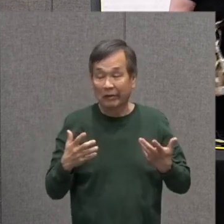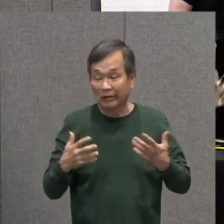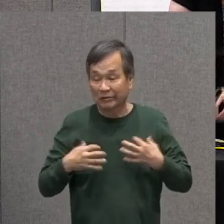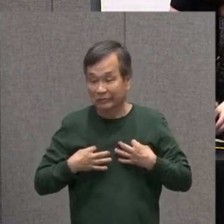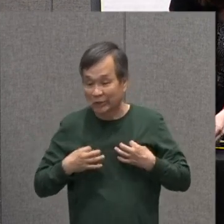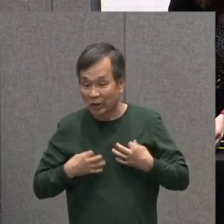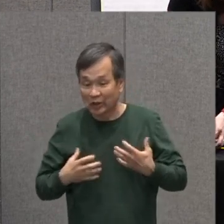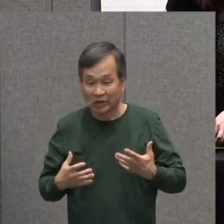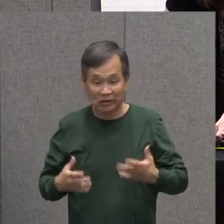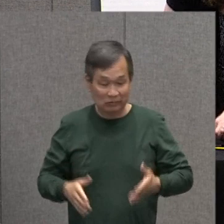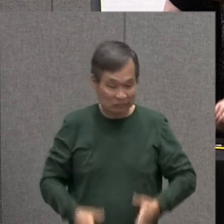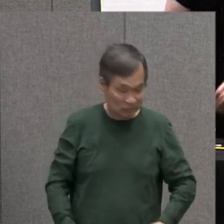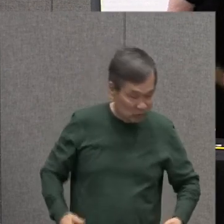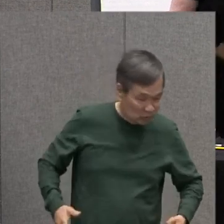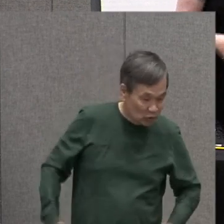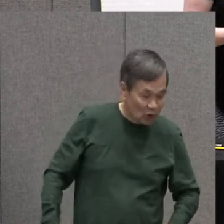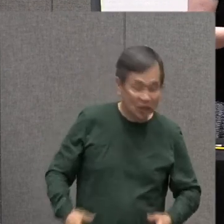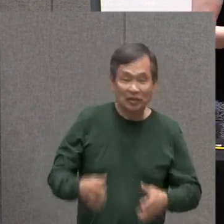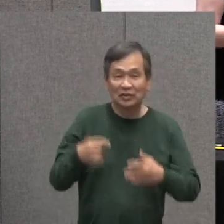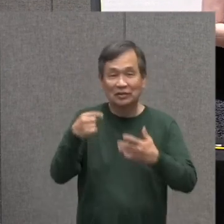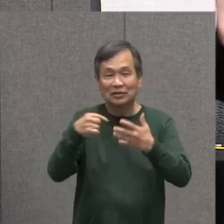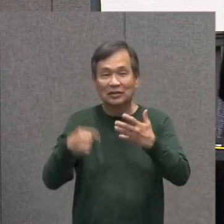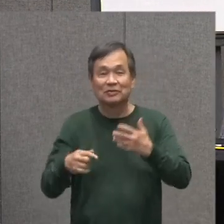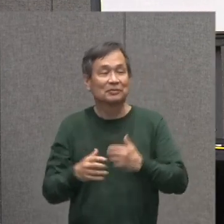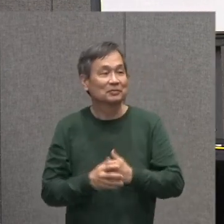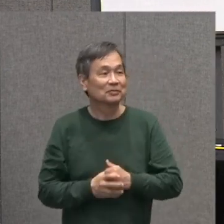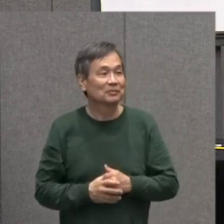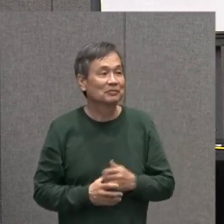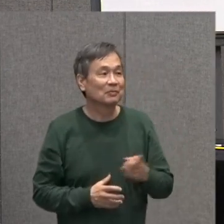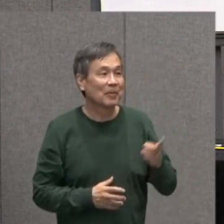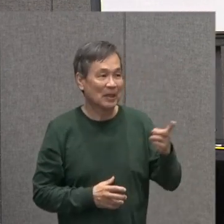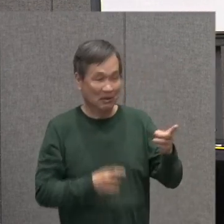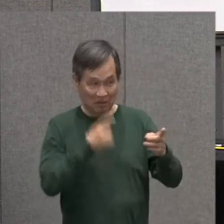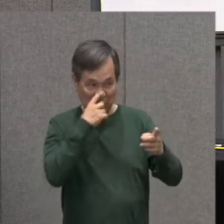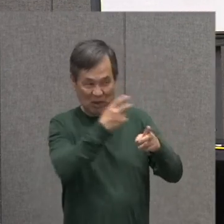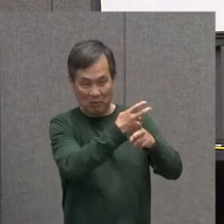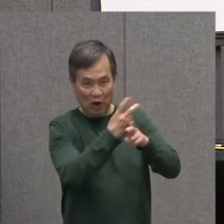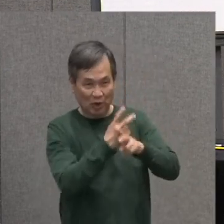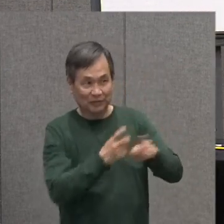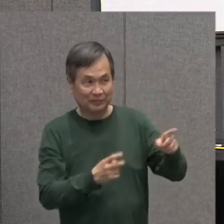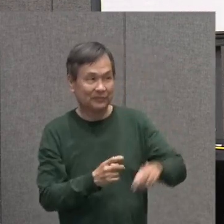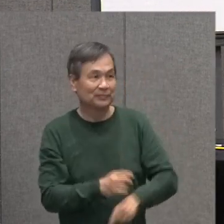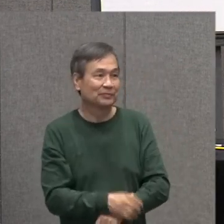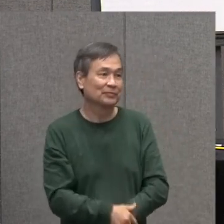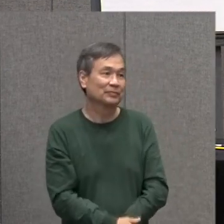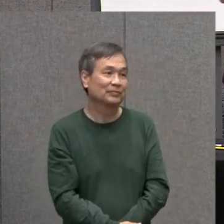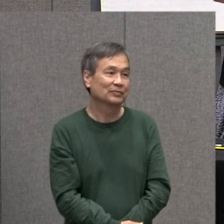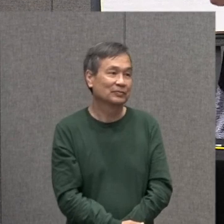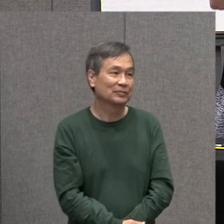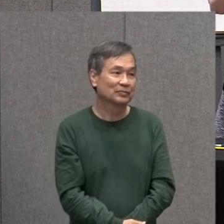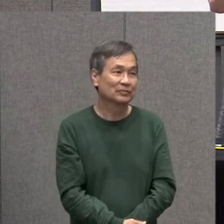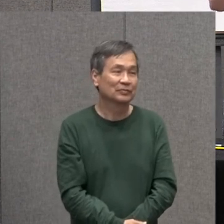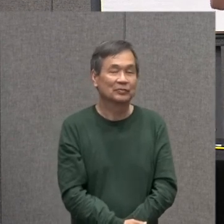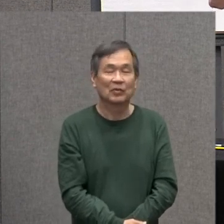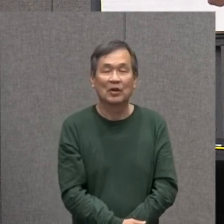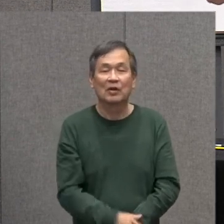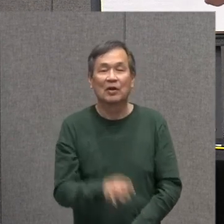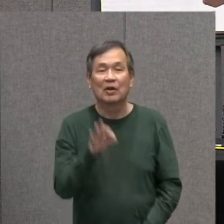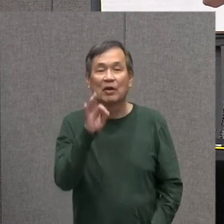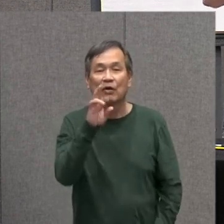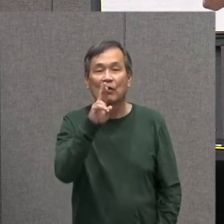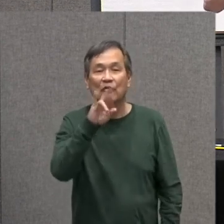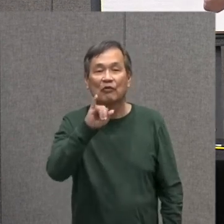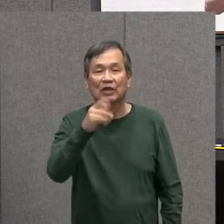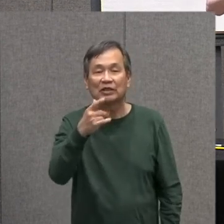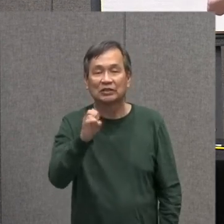So what I would do for this one, may I borrow your scissors? Absolutely. Please? Thank you. Out there. To make fringe, you find